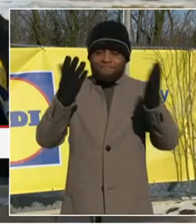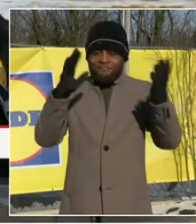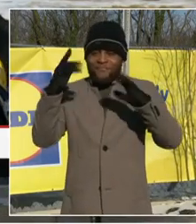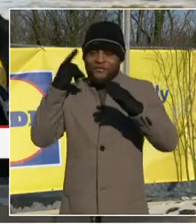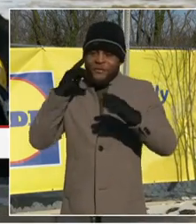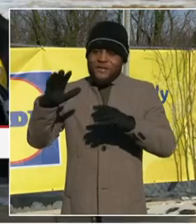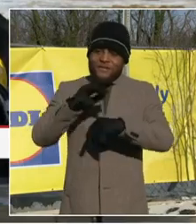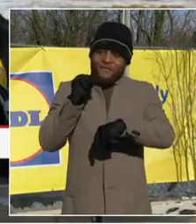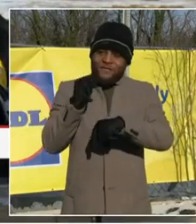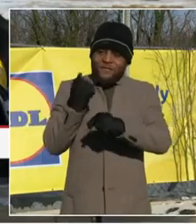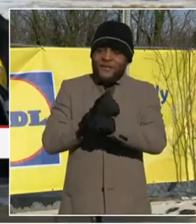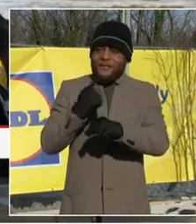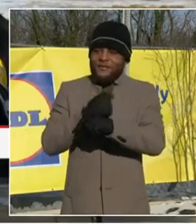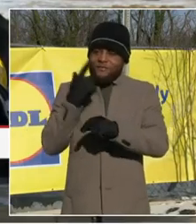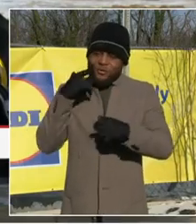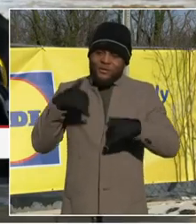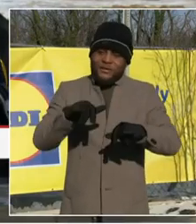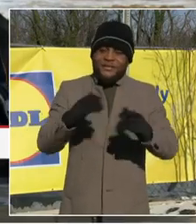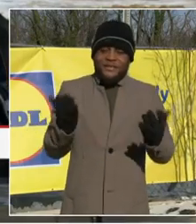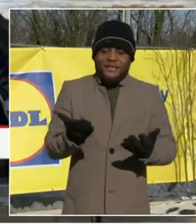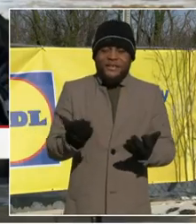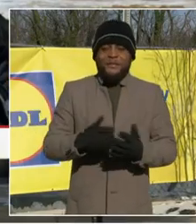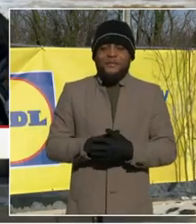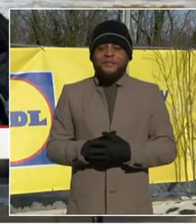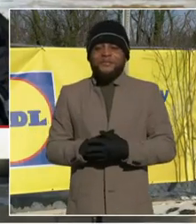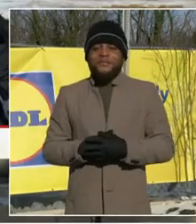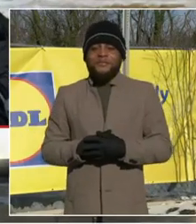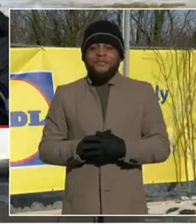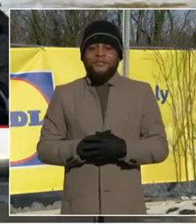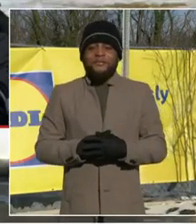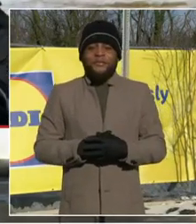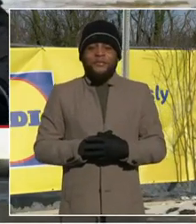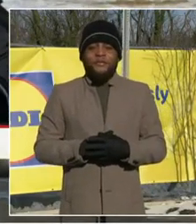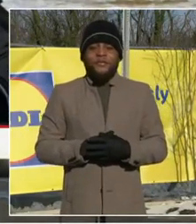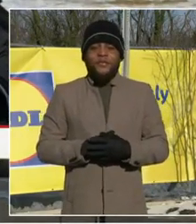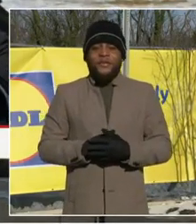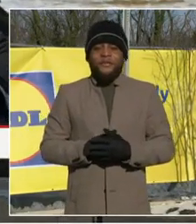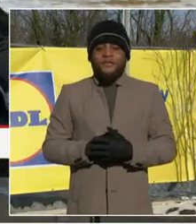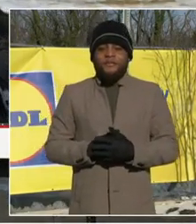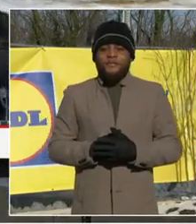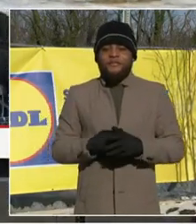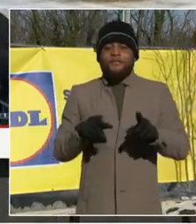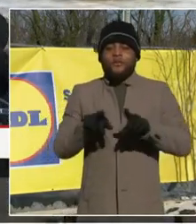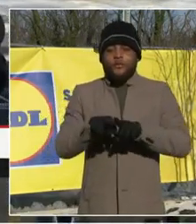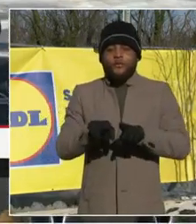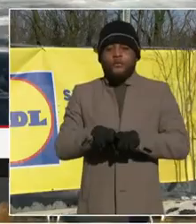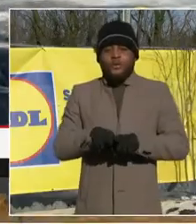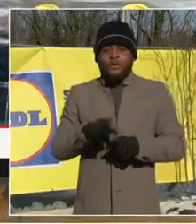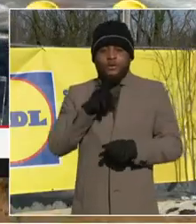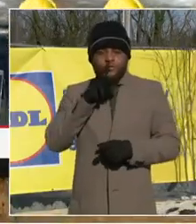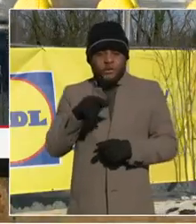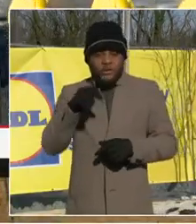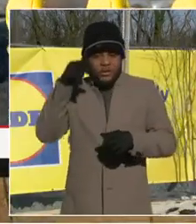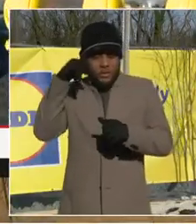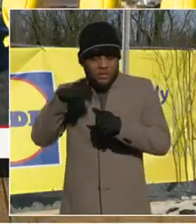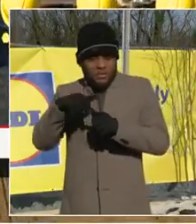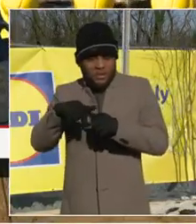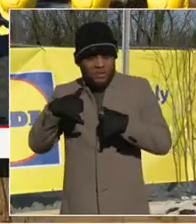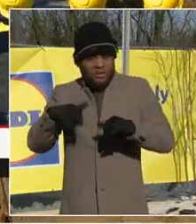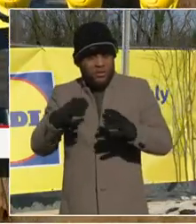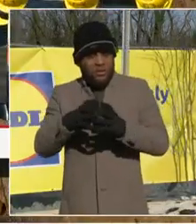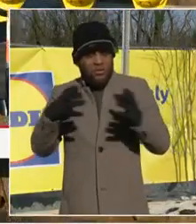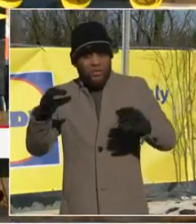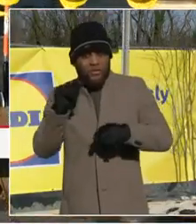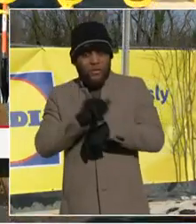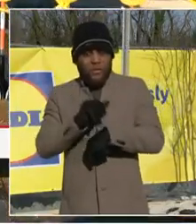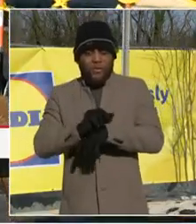And there's more work to do, so I get to say thank you, but I also get to remind everybody that there's more work to do. If it took us this many